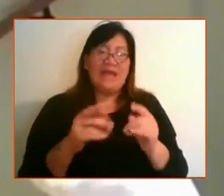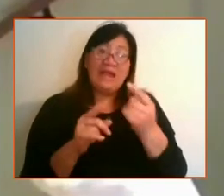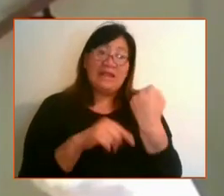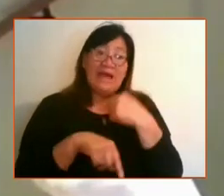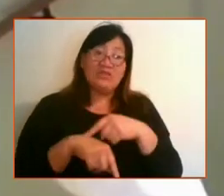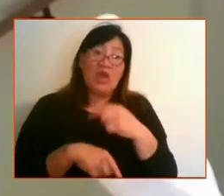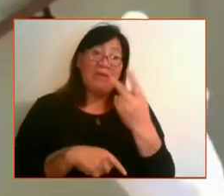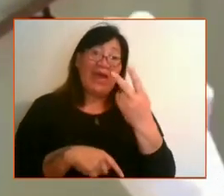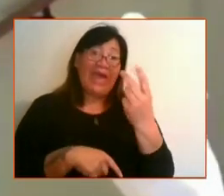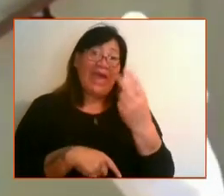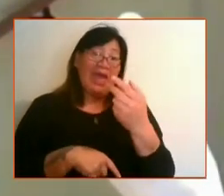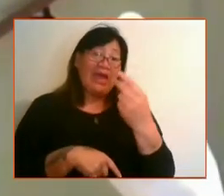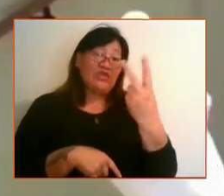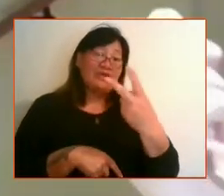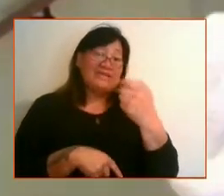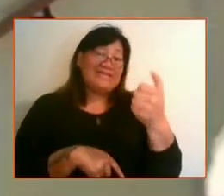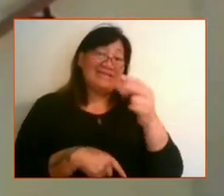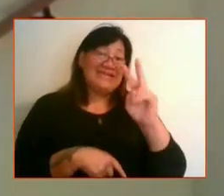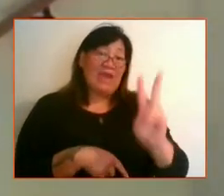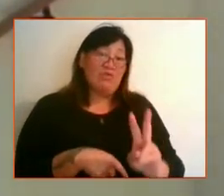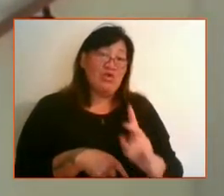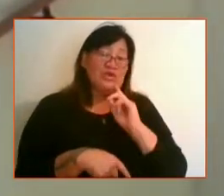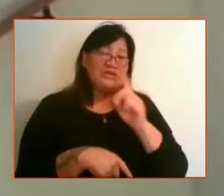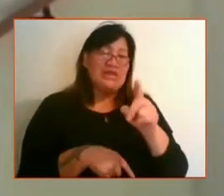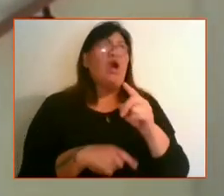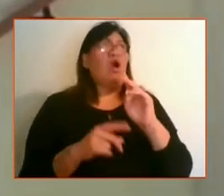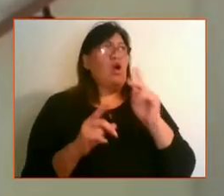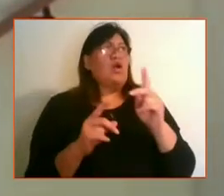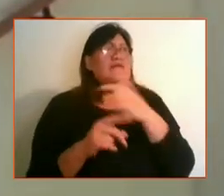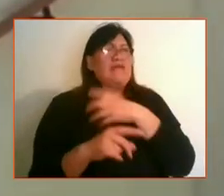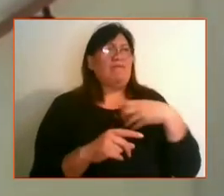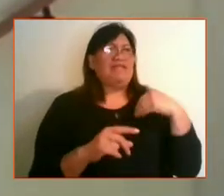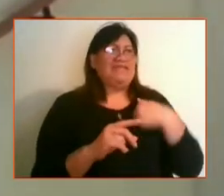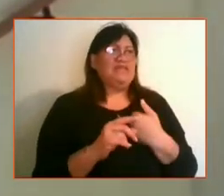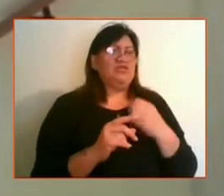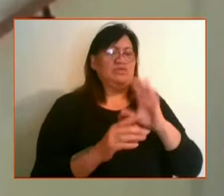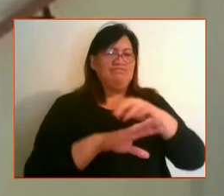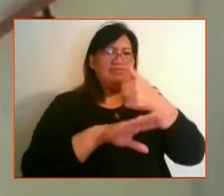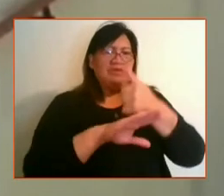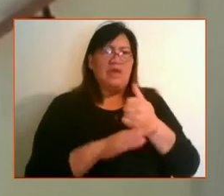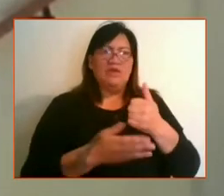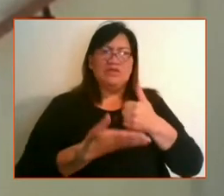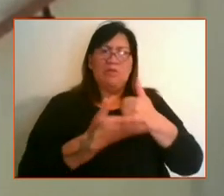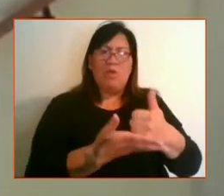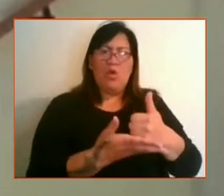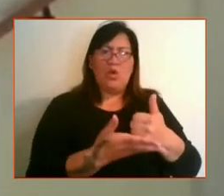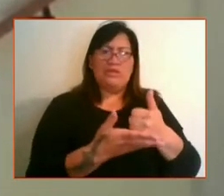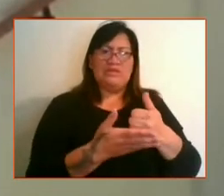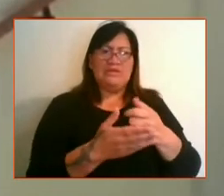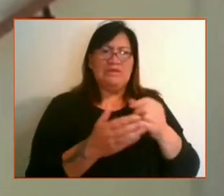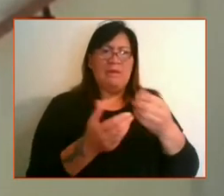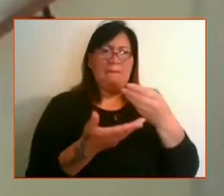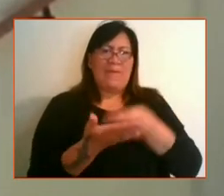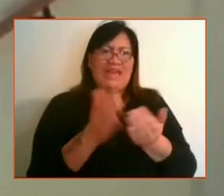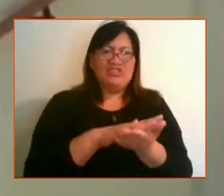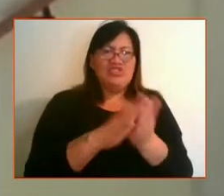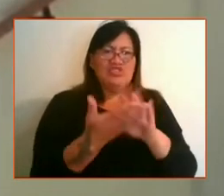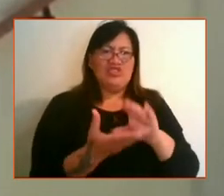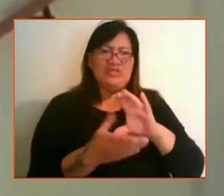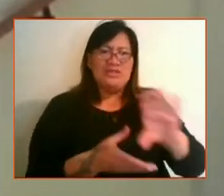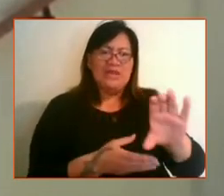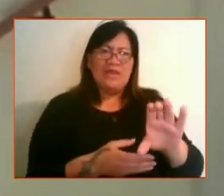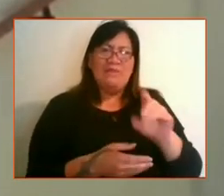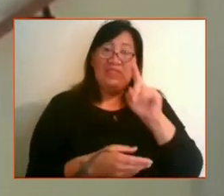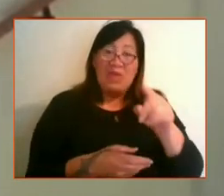when you suggested the government needs to urgently develop a support package for New Zealand's live events and creative arts sector.